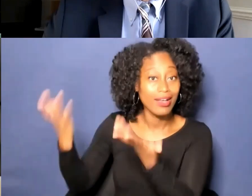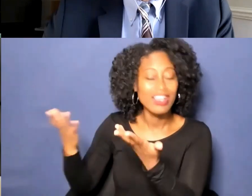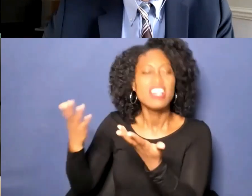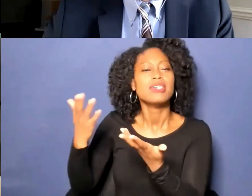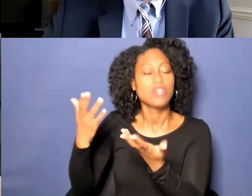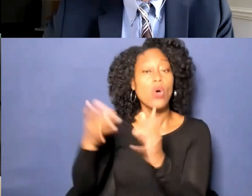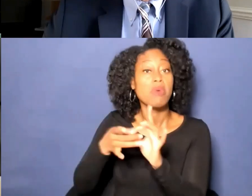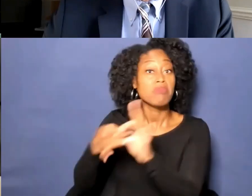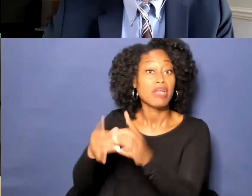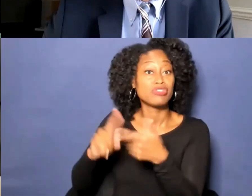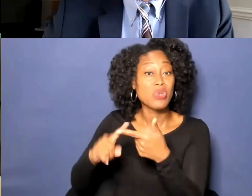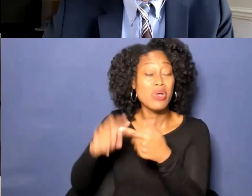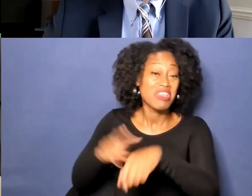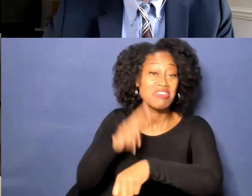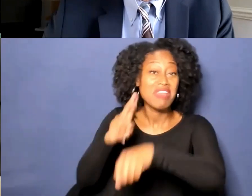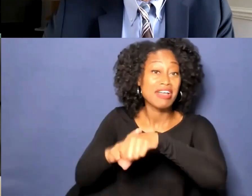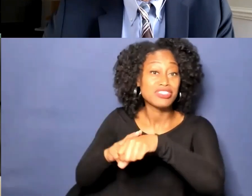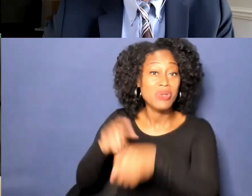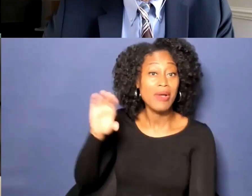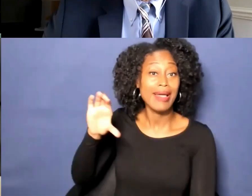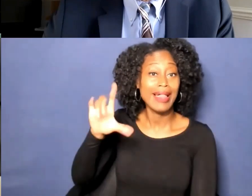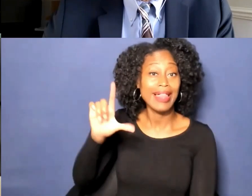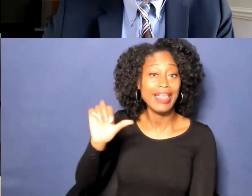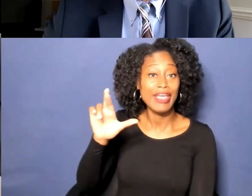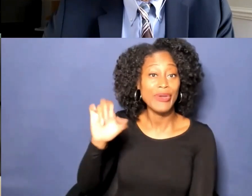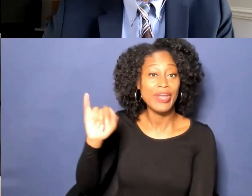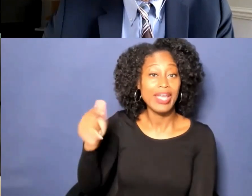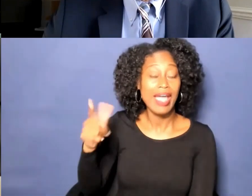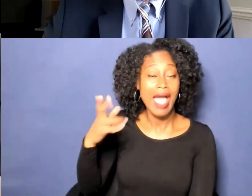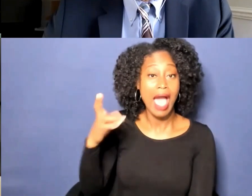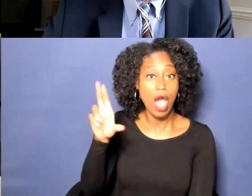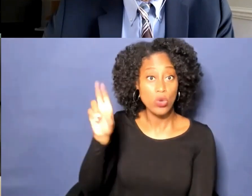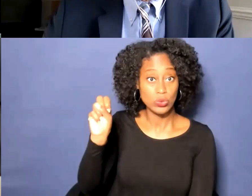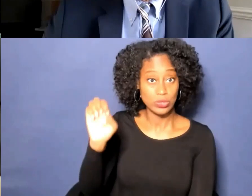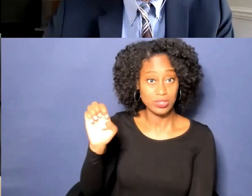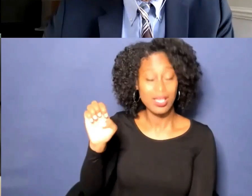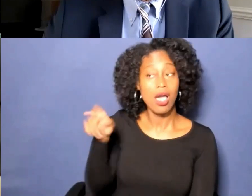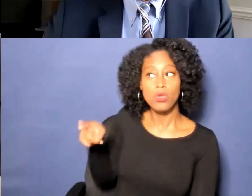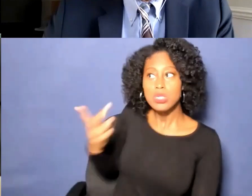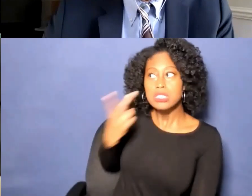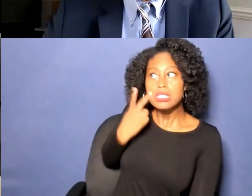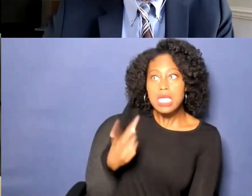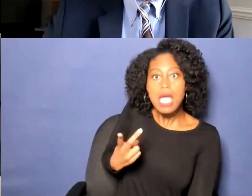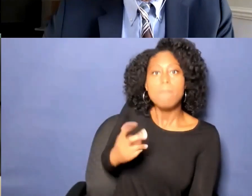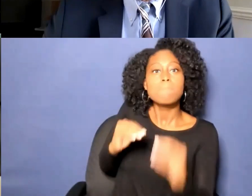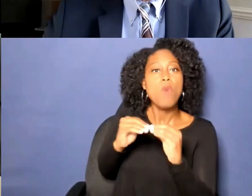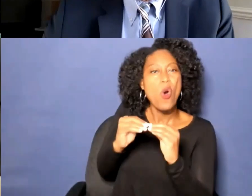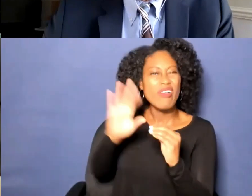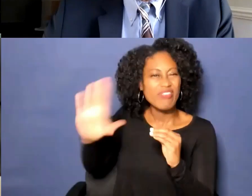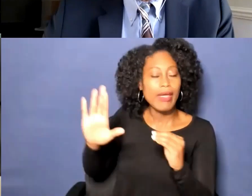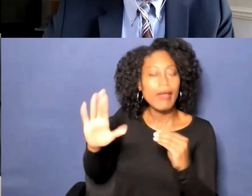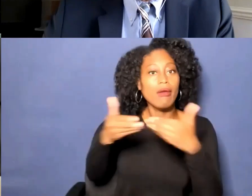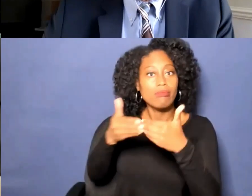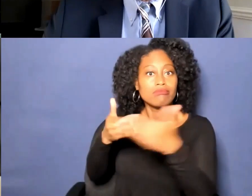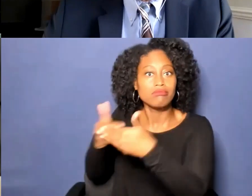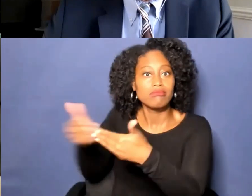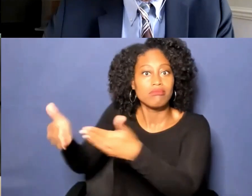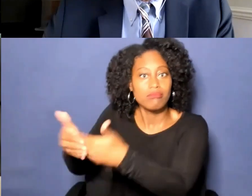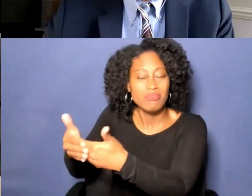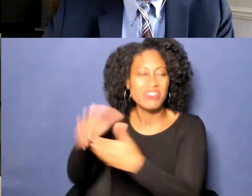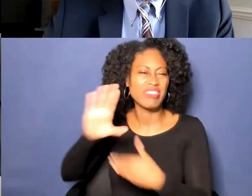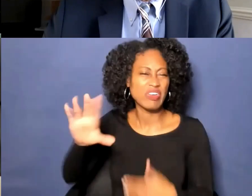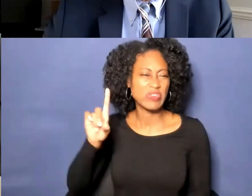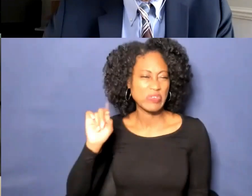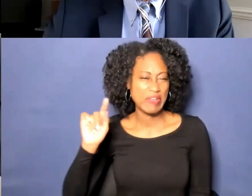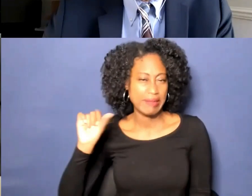where, in fact, students are and have gone. I think that for me,